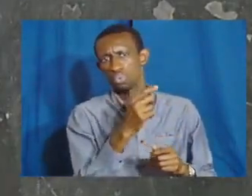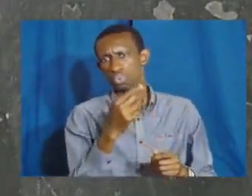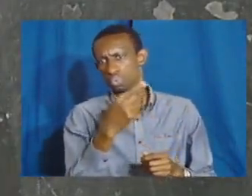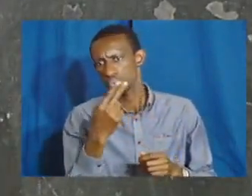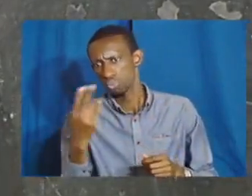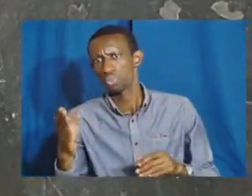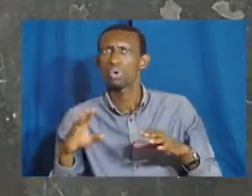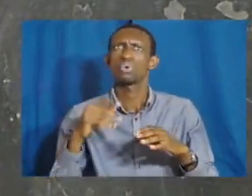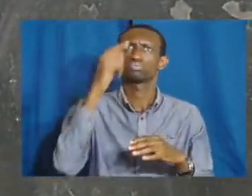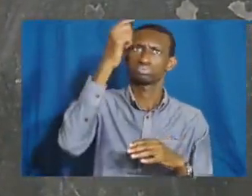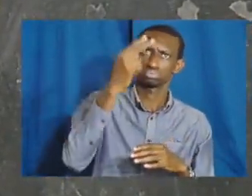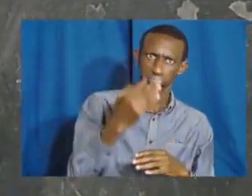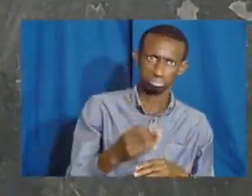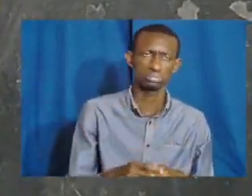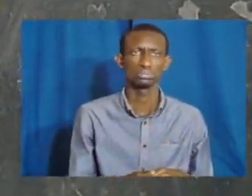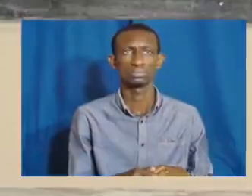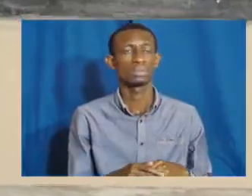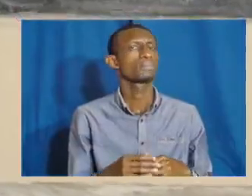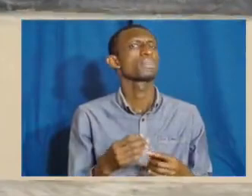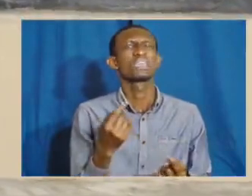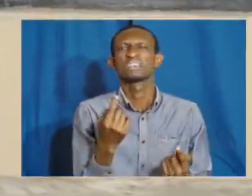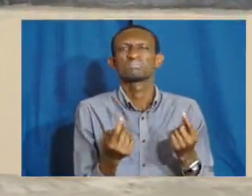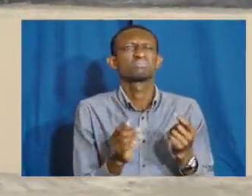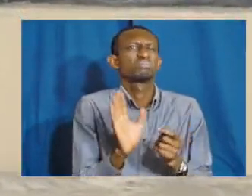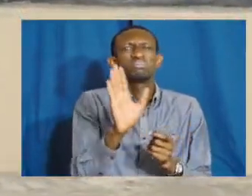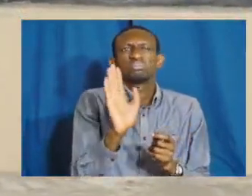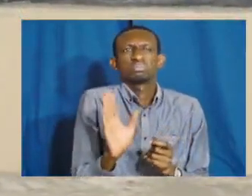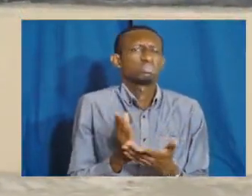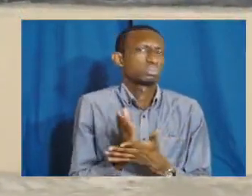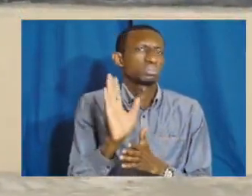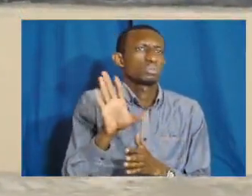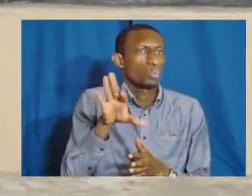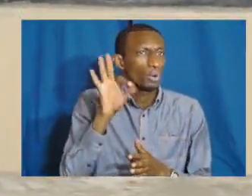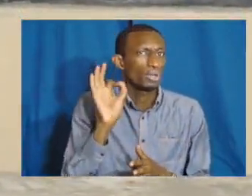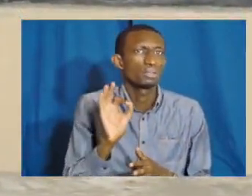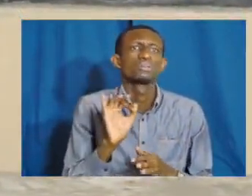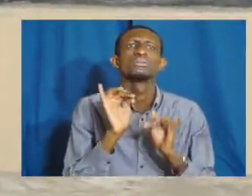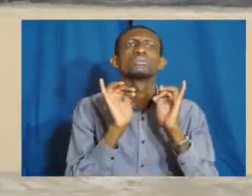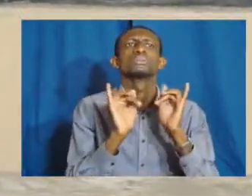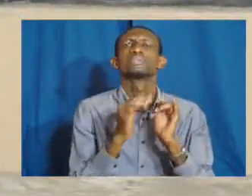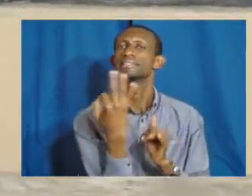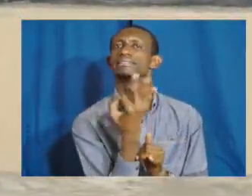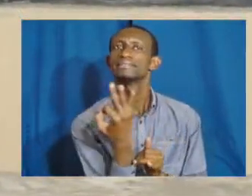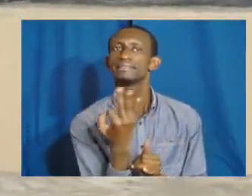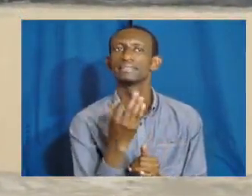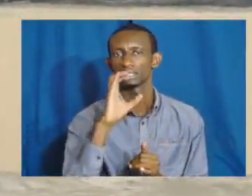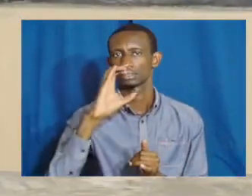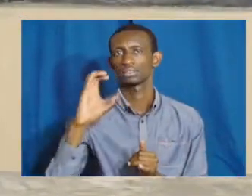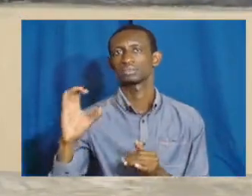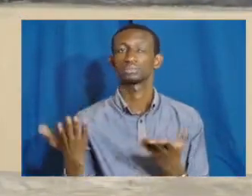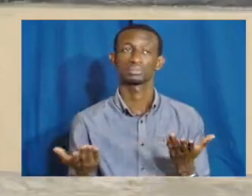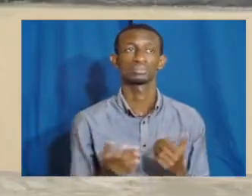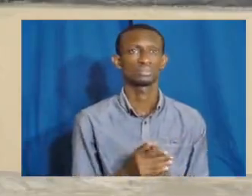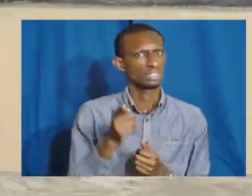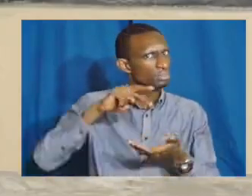one also. Or whichever you take, the longest chain remains 3 carbon atoms. So what does